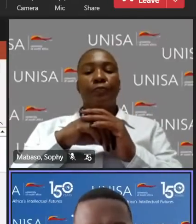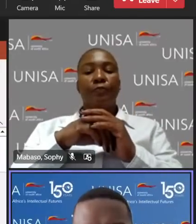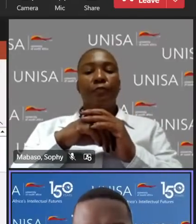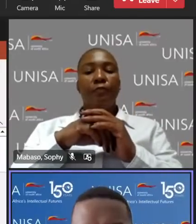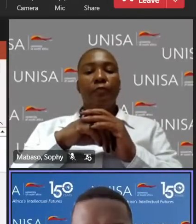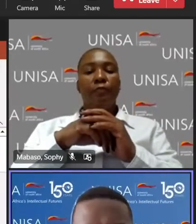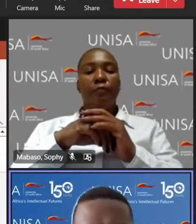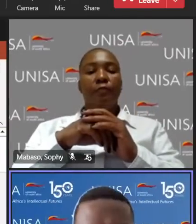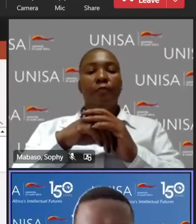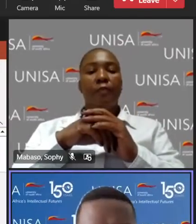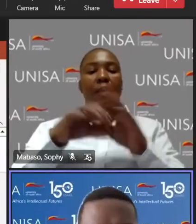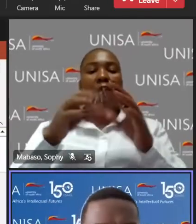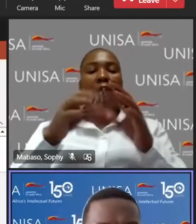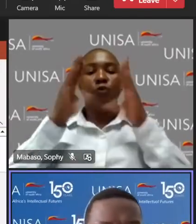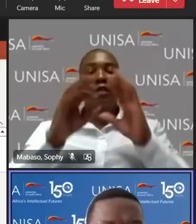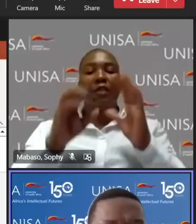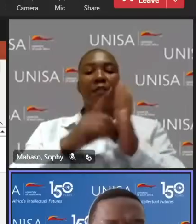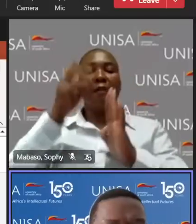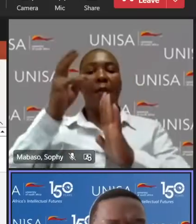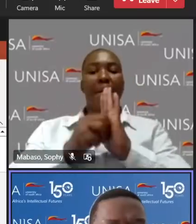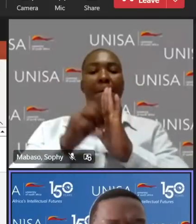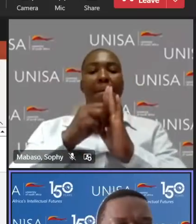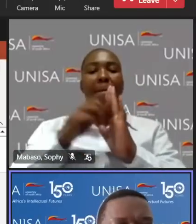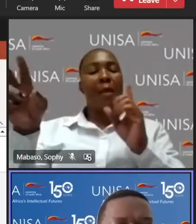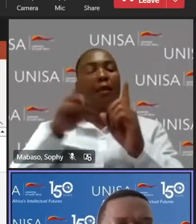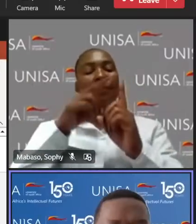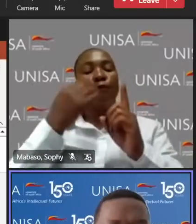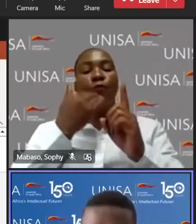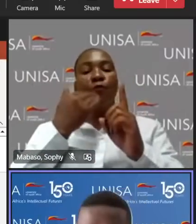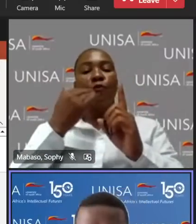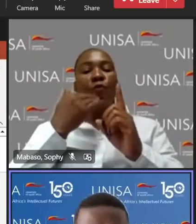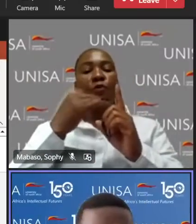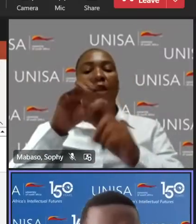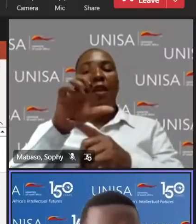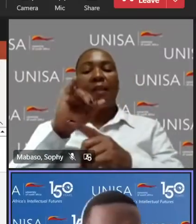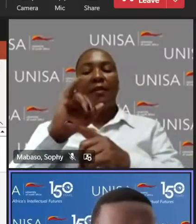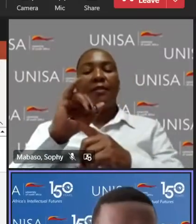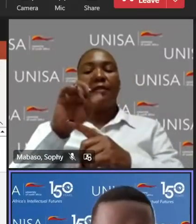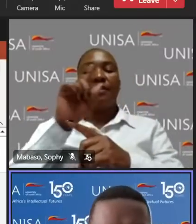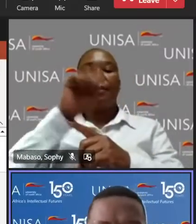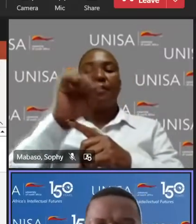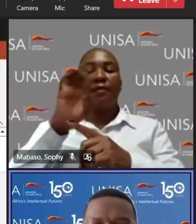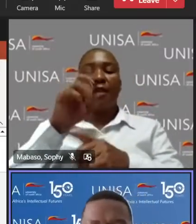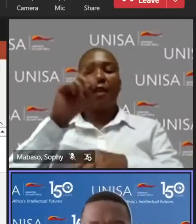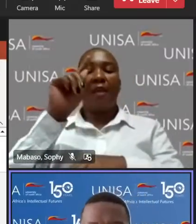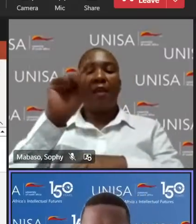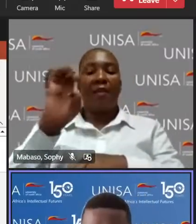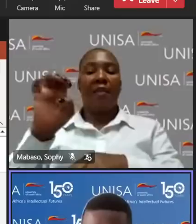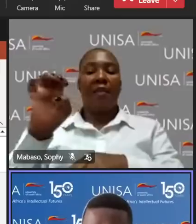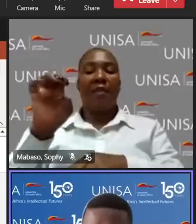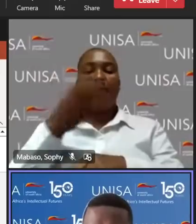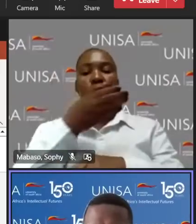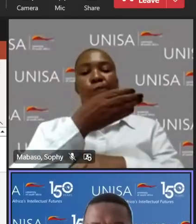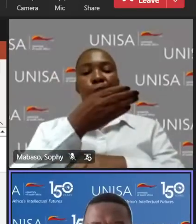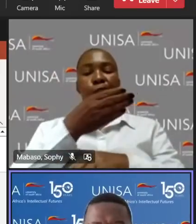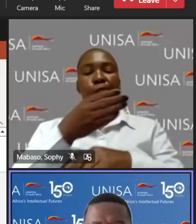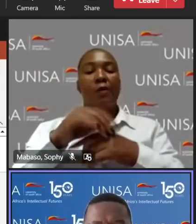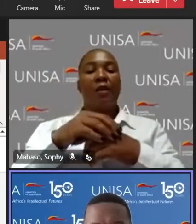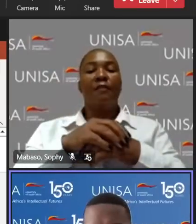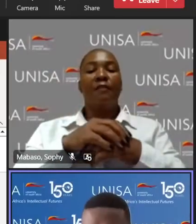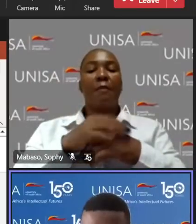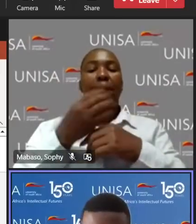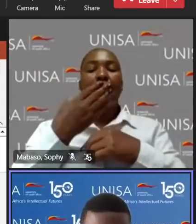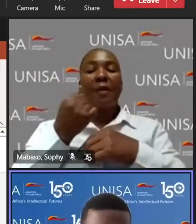From the student development, I see Lizelle is here. Lizette is here. If you can